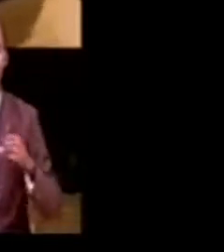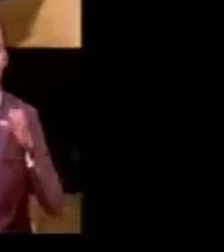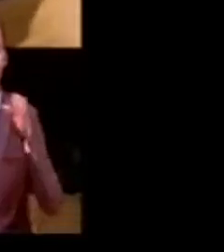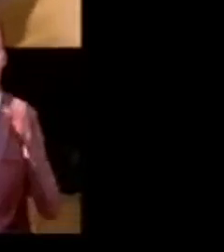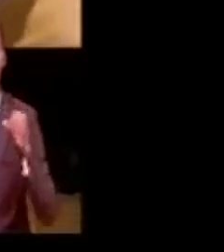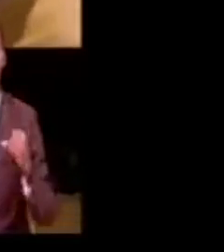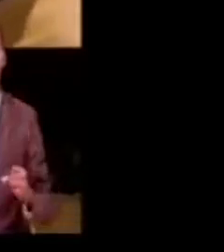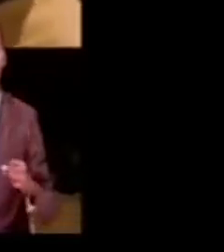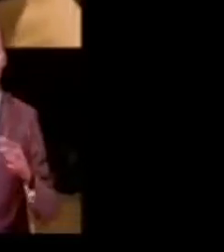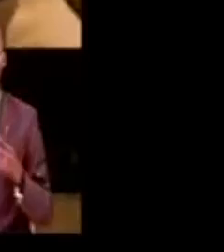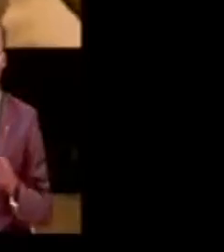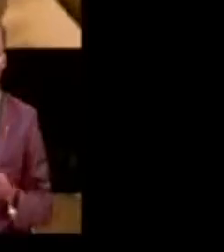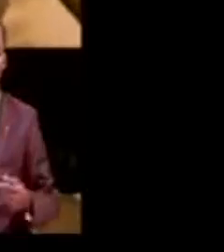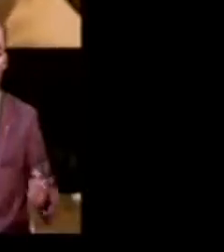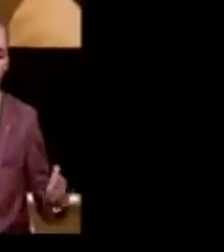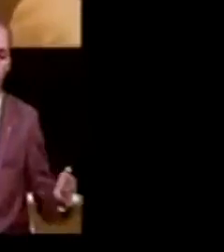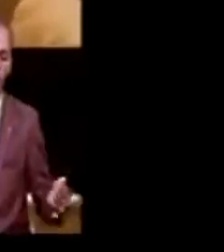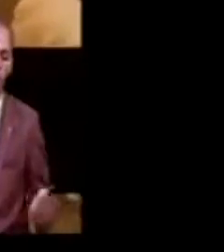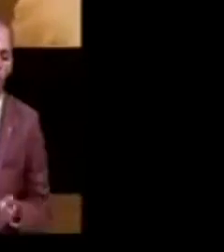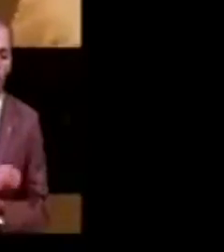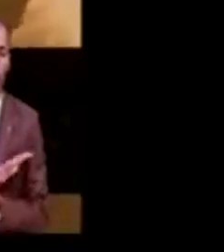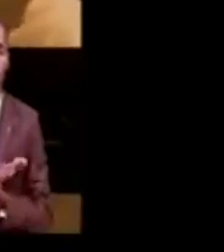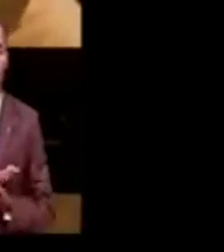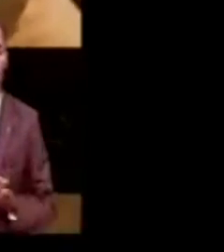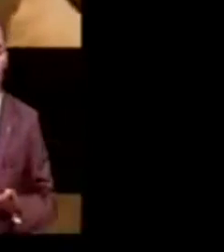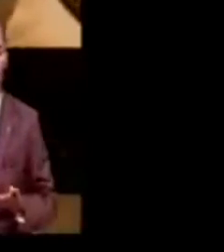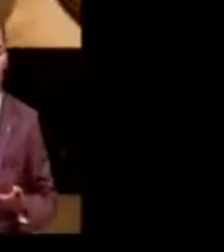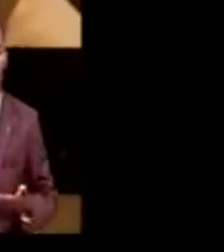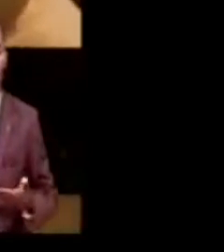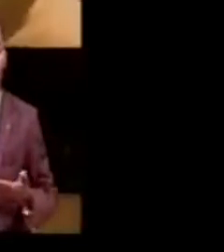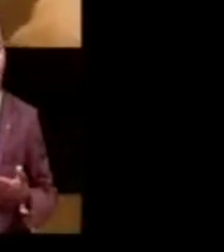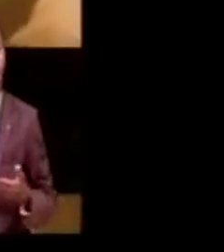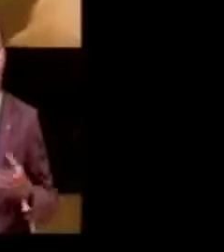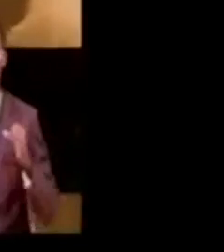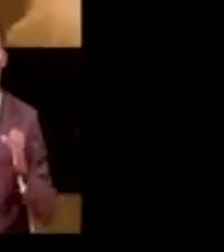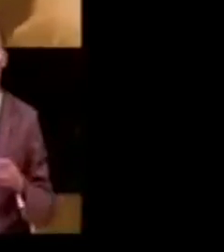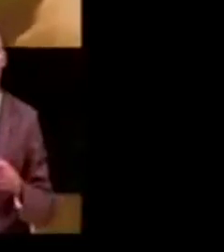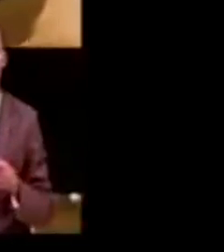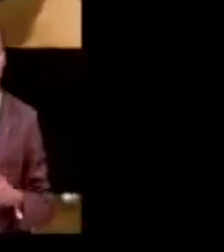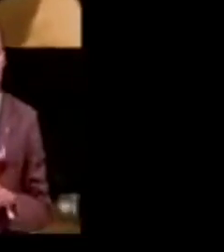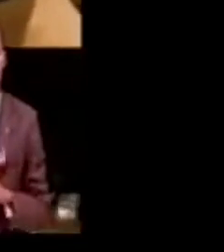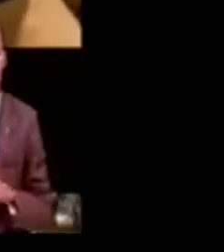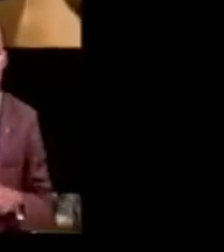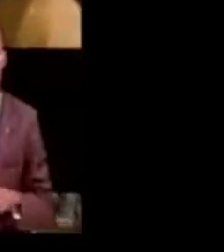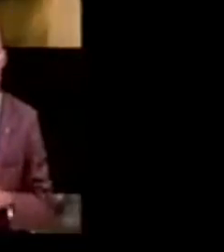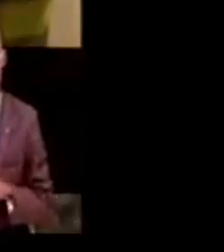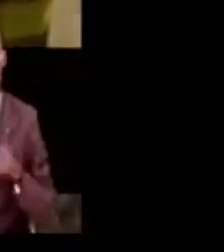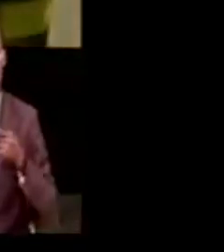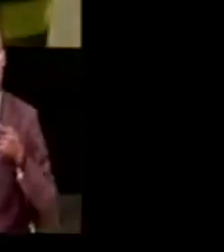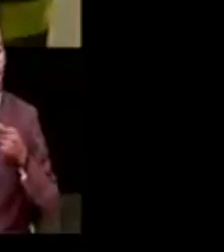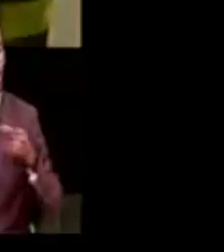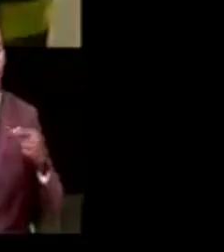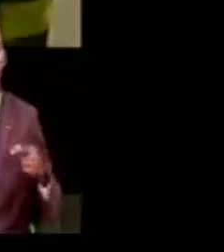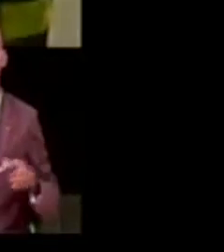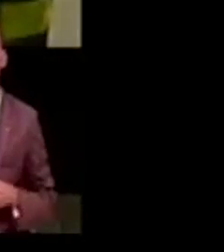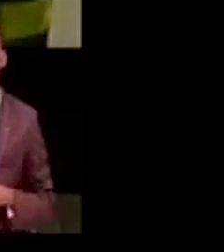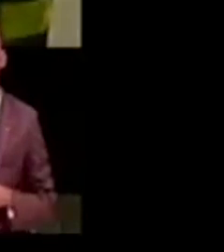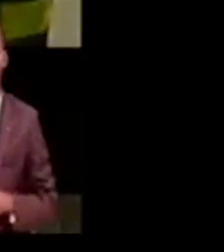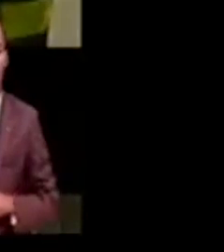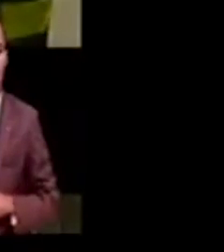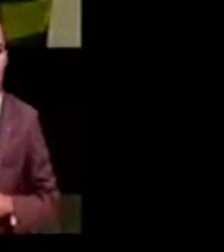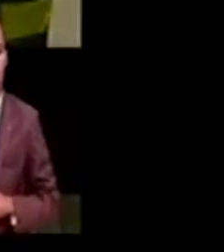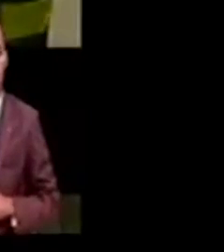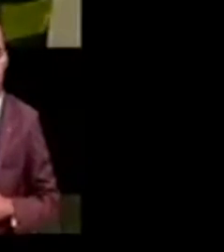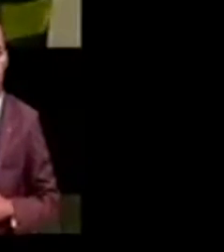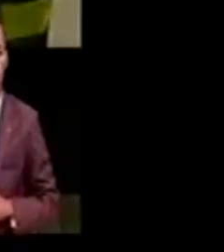Christ Jesus had the power to destroy,